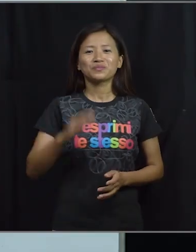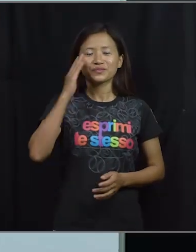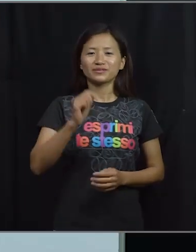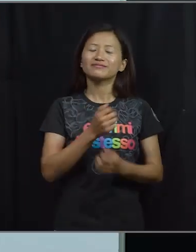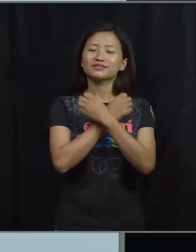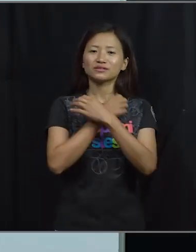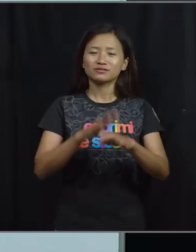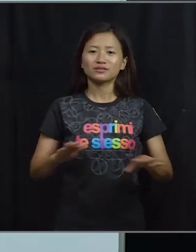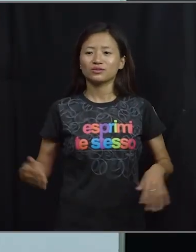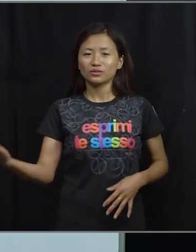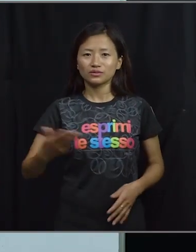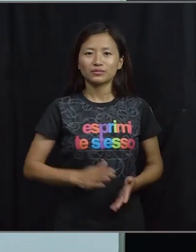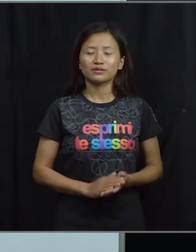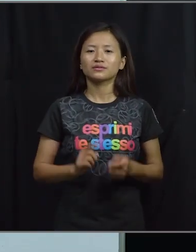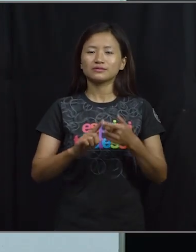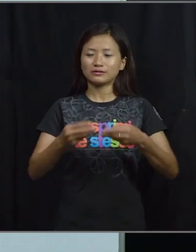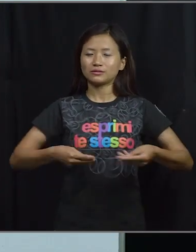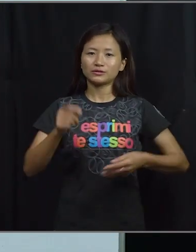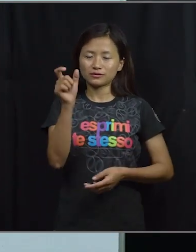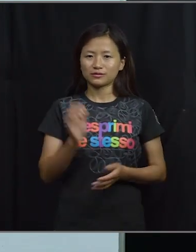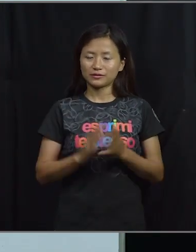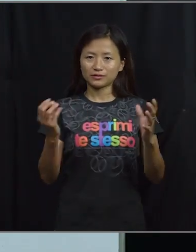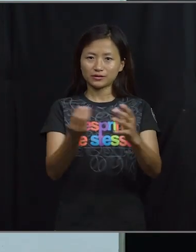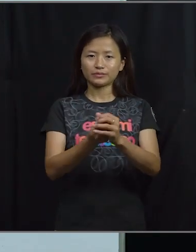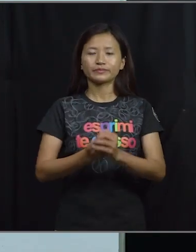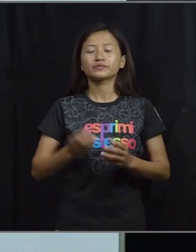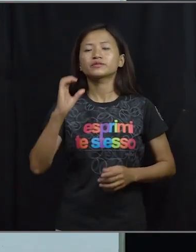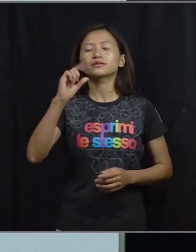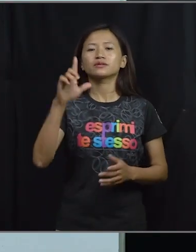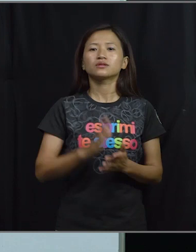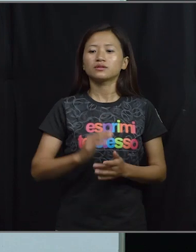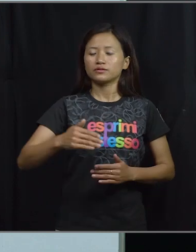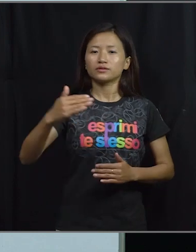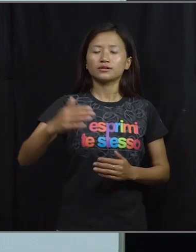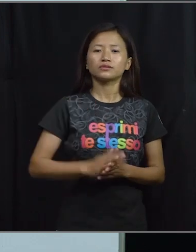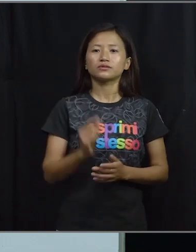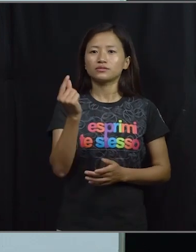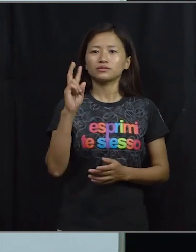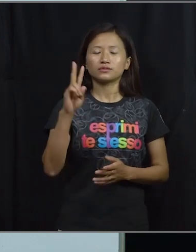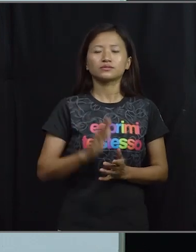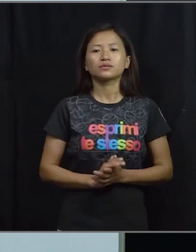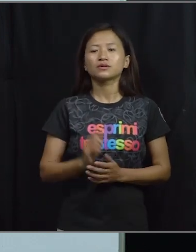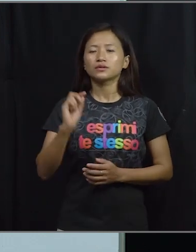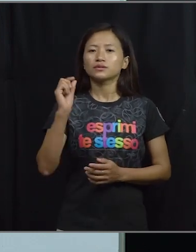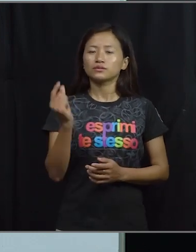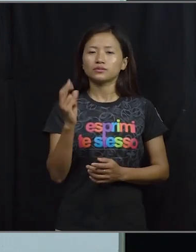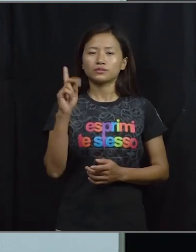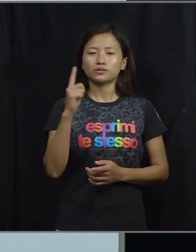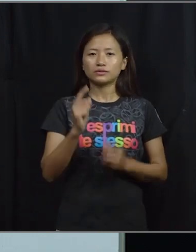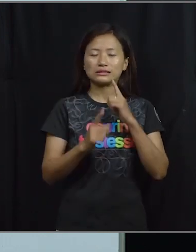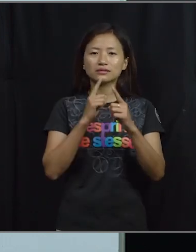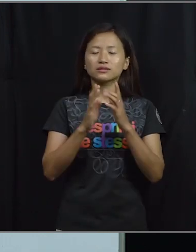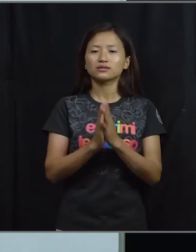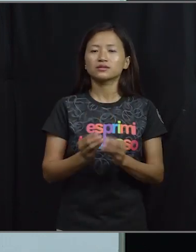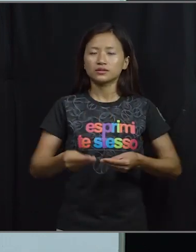Hi dear students, welcome back to Entrepreneurship class, and today we'll move ahead to Unit 2. Unit 1 we have discussed